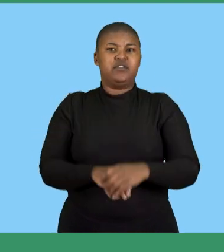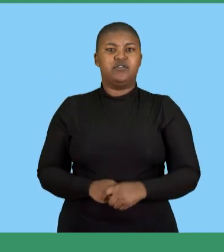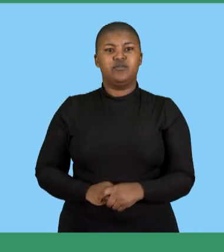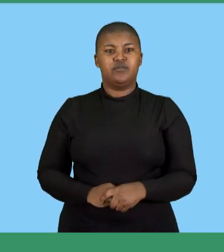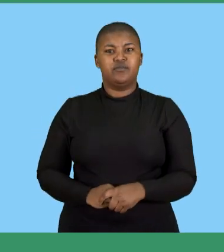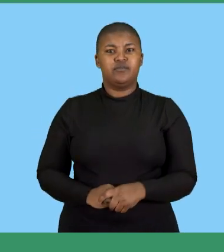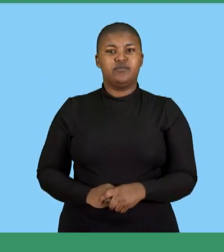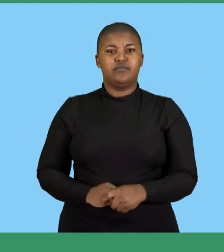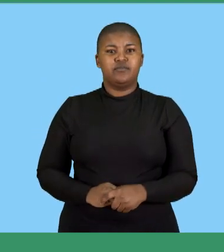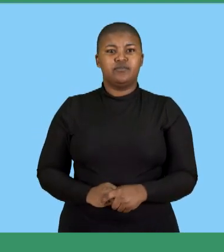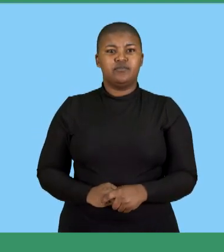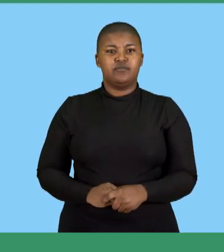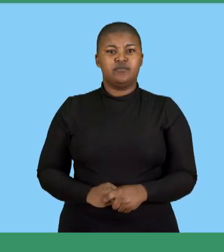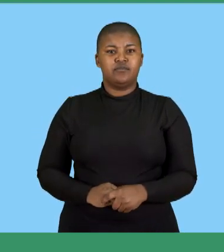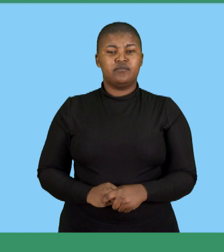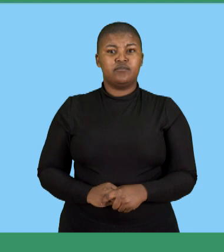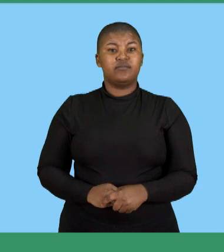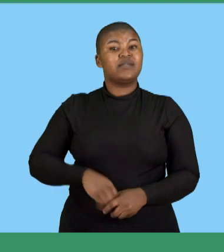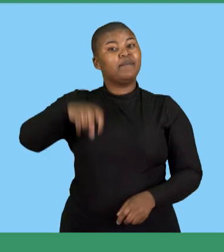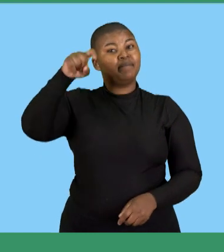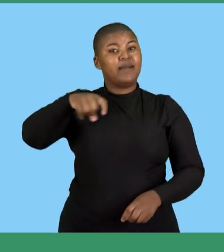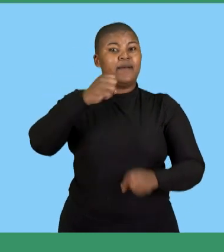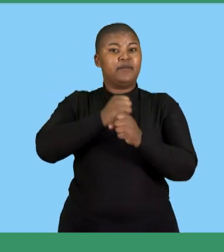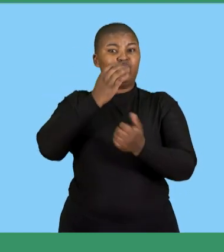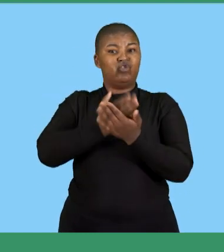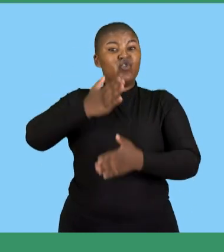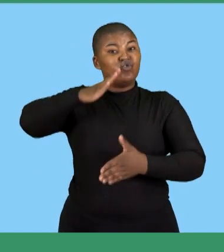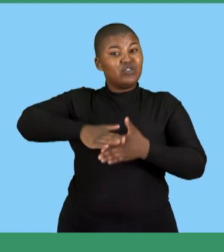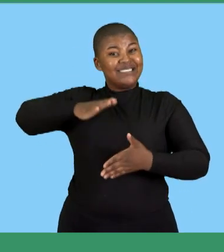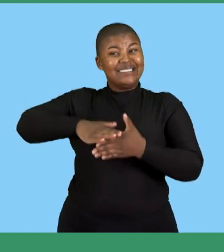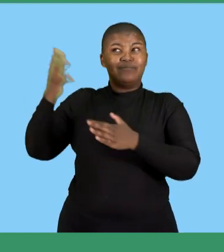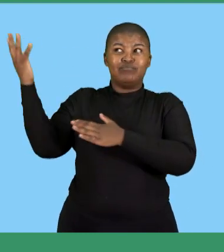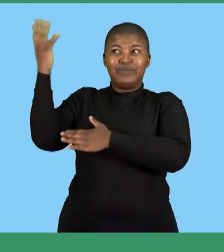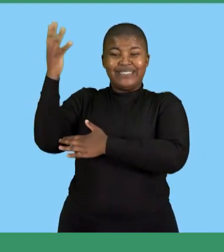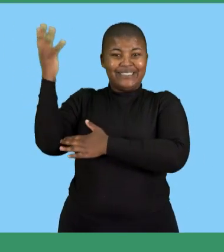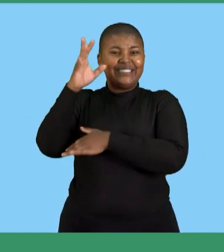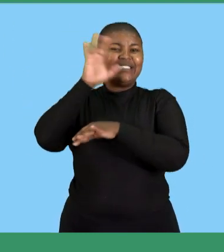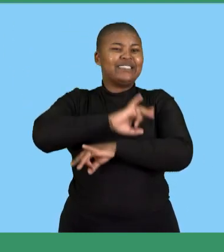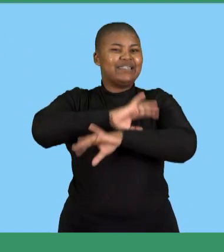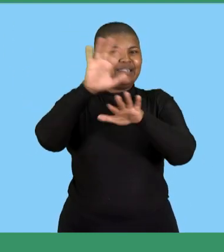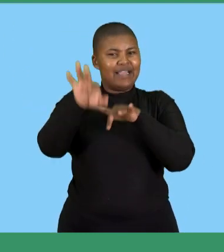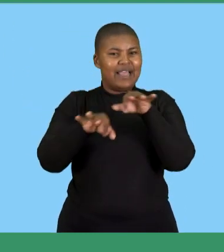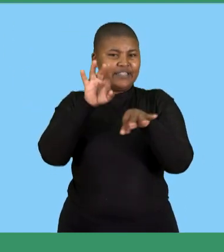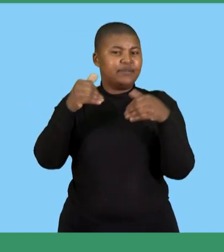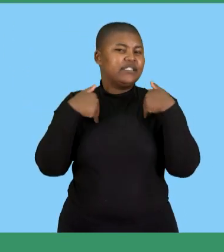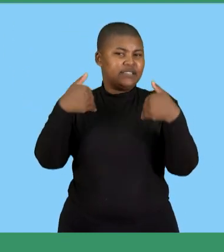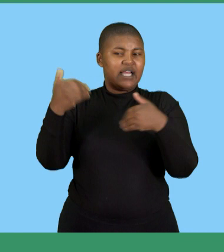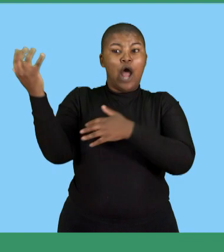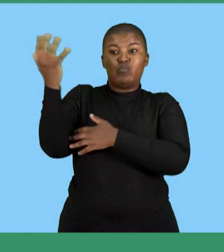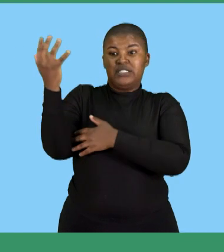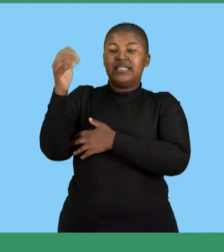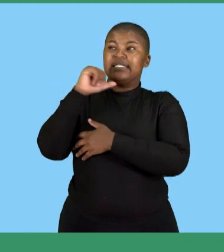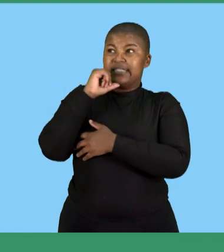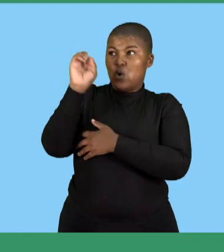consider while presenting is that they should make the purpose of the presentation clear at the start of the presentation, to say